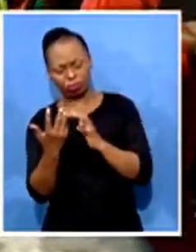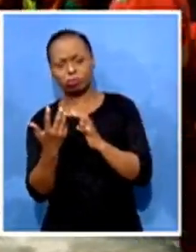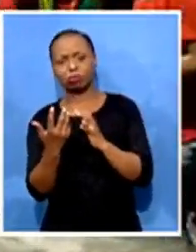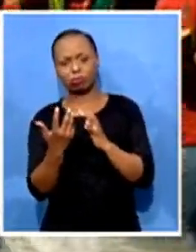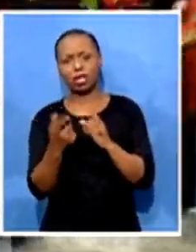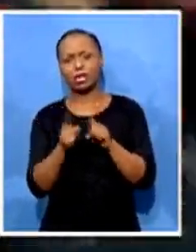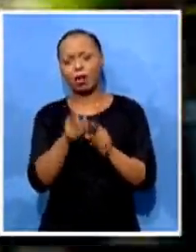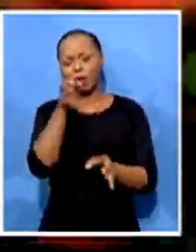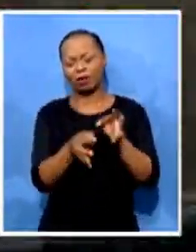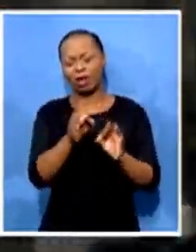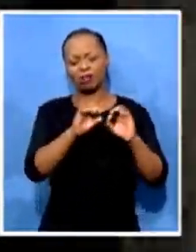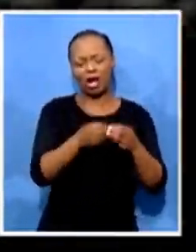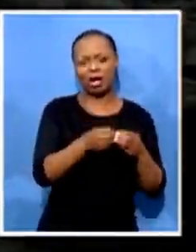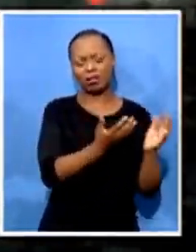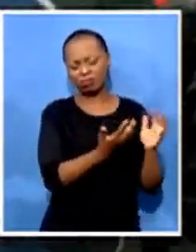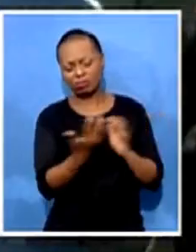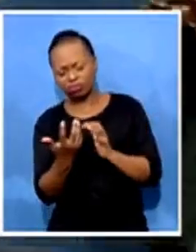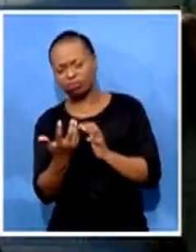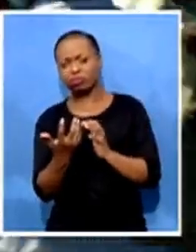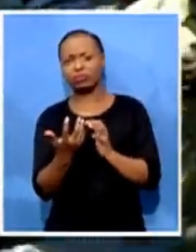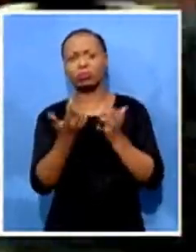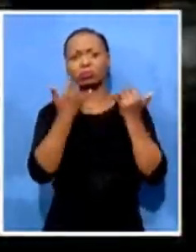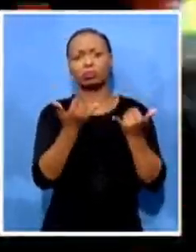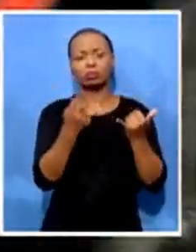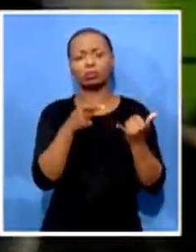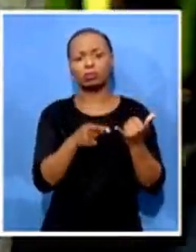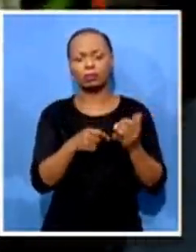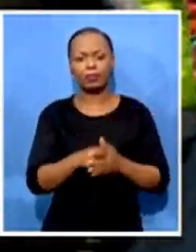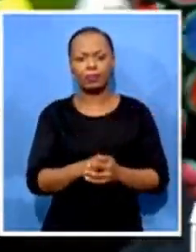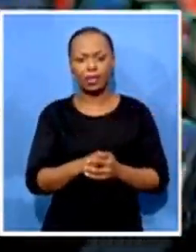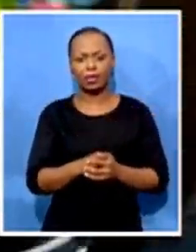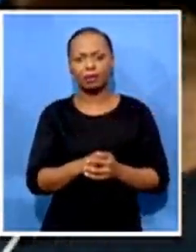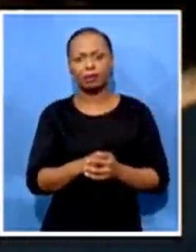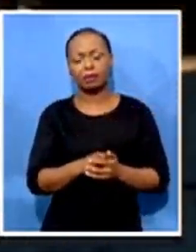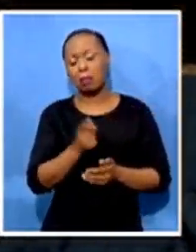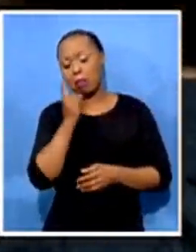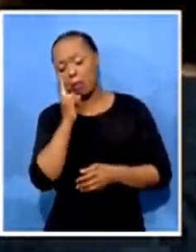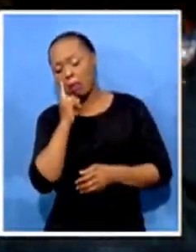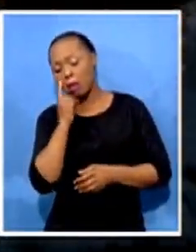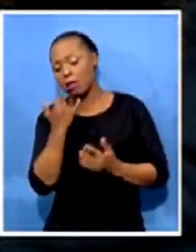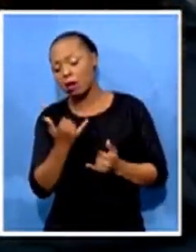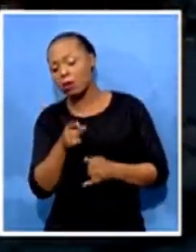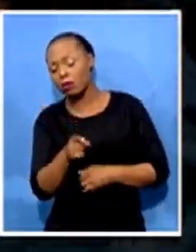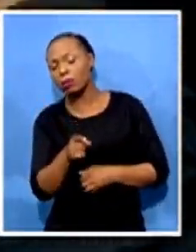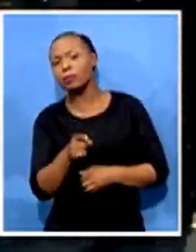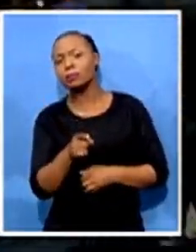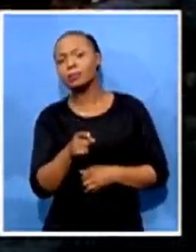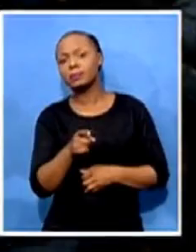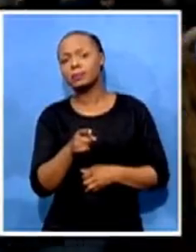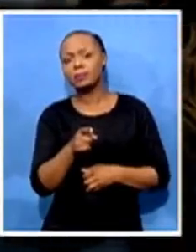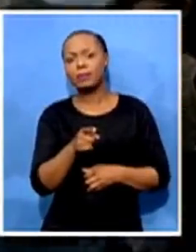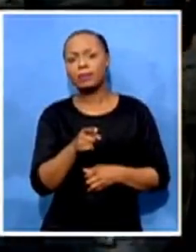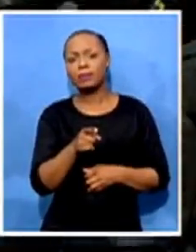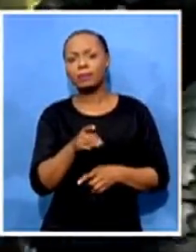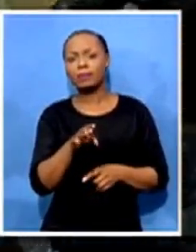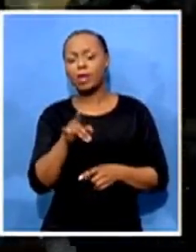streets today. The situation at this point in time seems quite volatile. Police are also having words with members